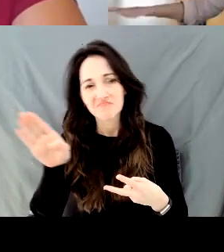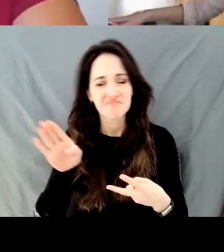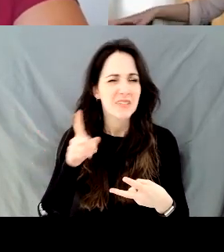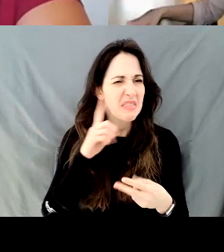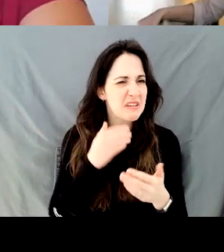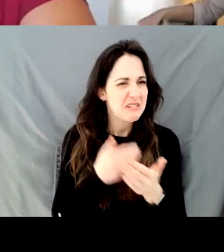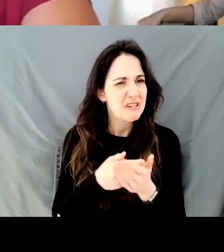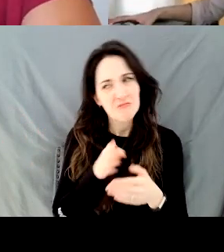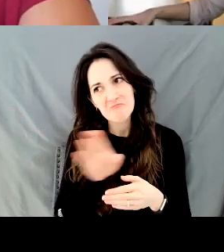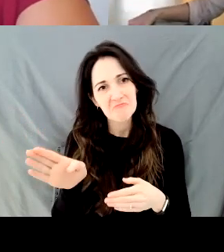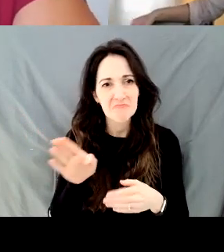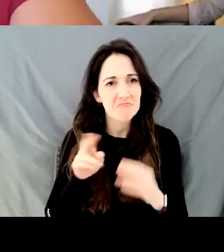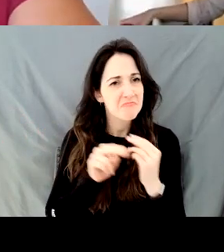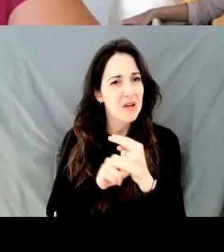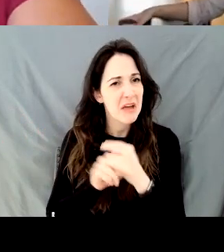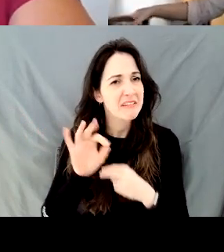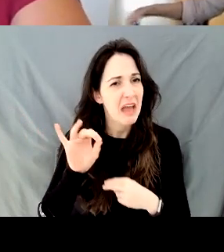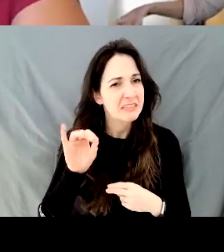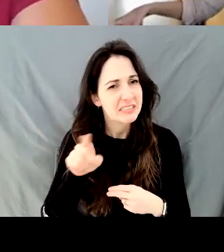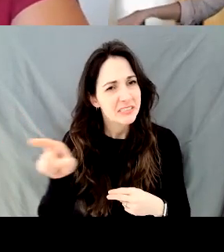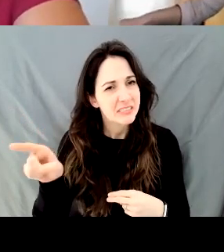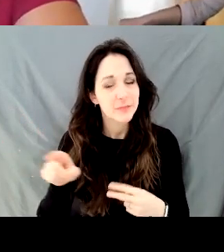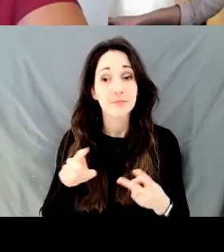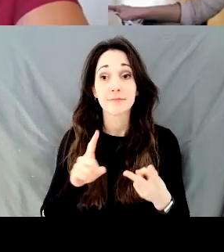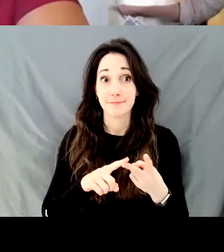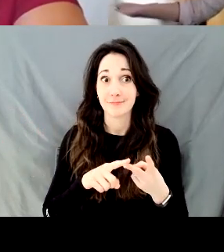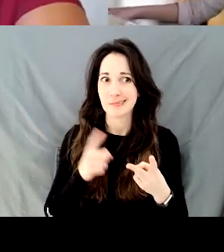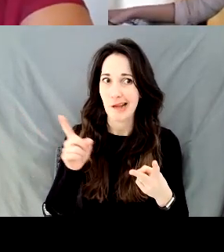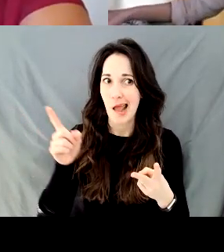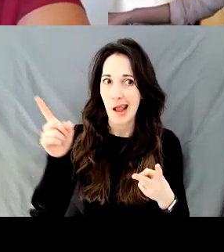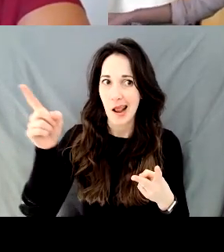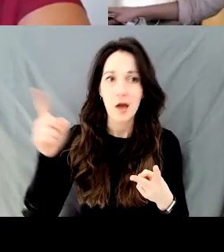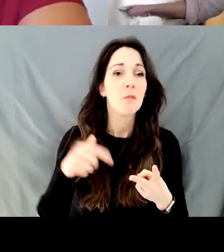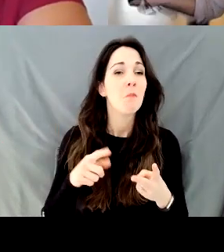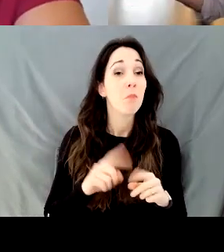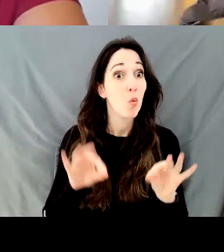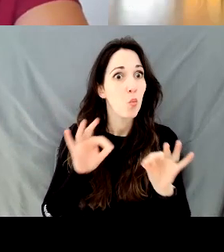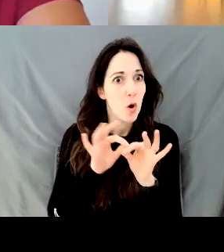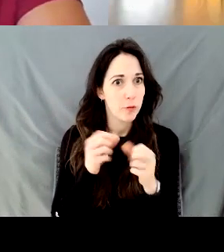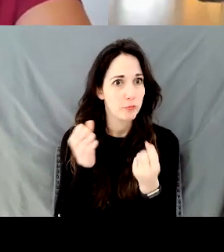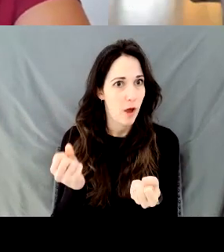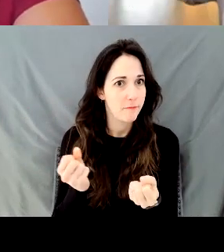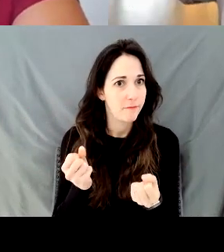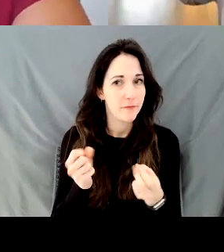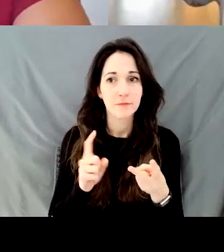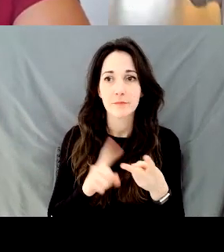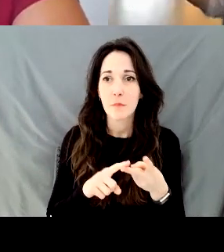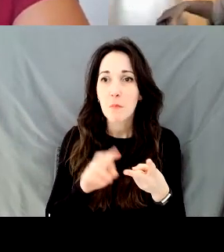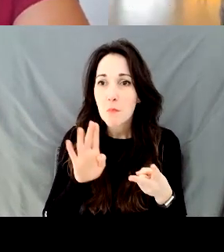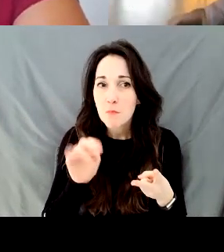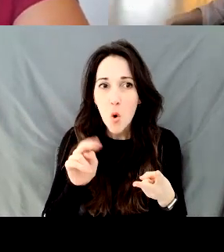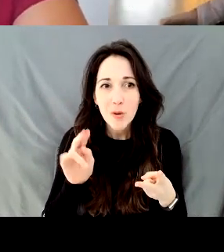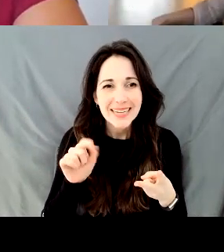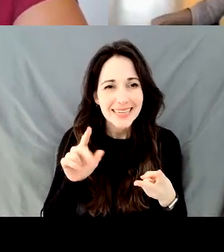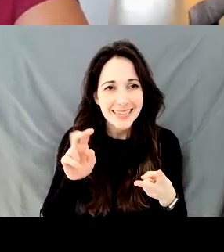and they're exit 19. Okay. And the other one's a bit of a hike, but worth a day trip. It's called Borinquen, and